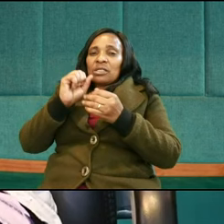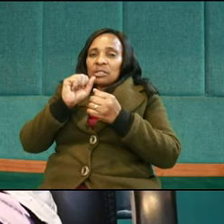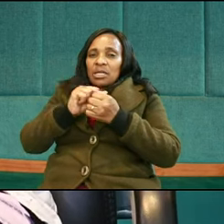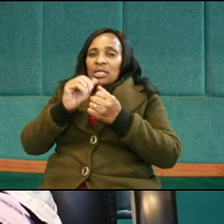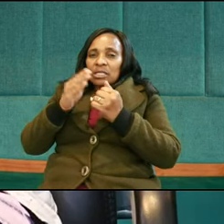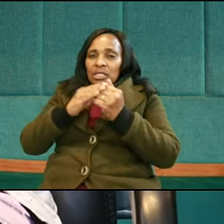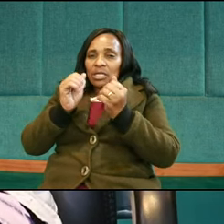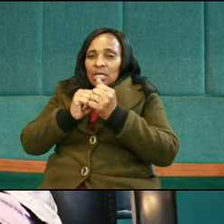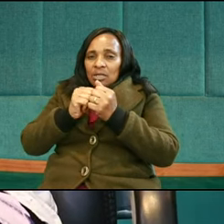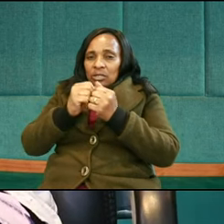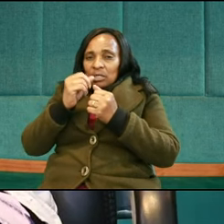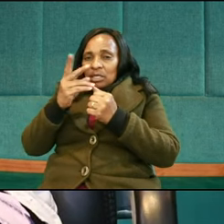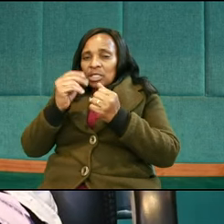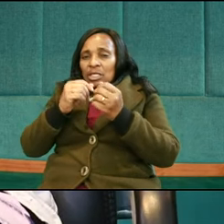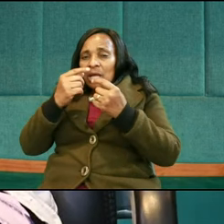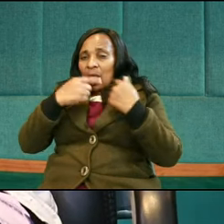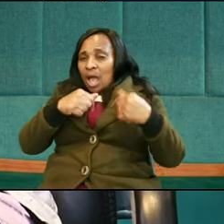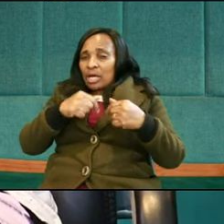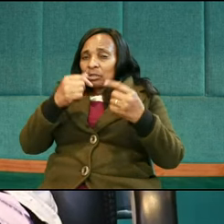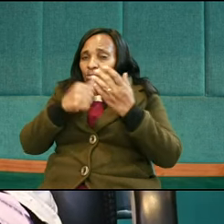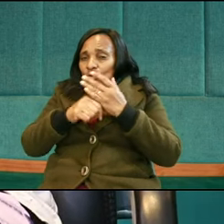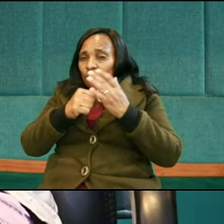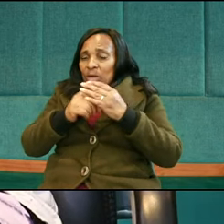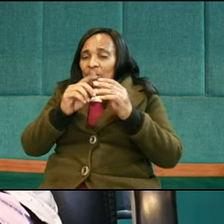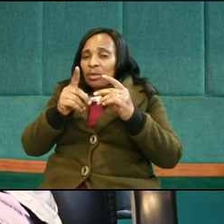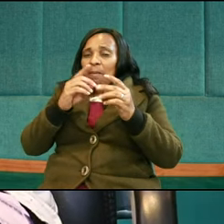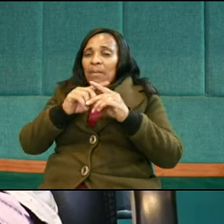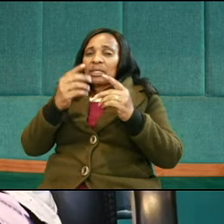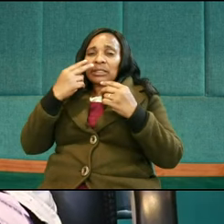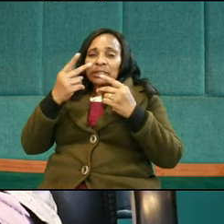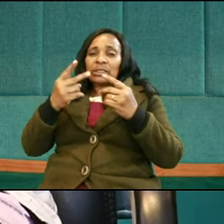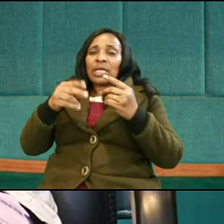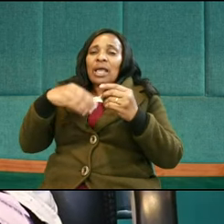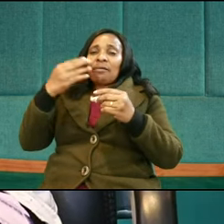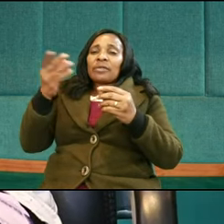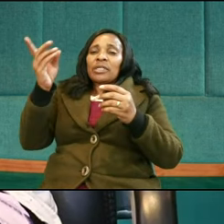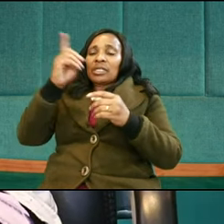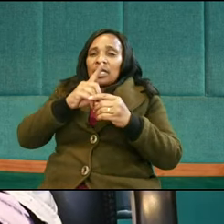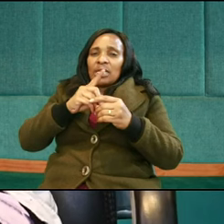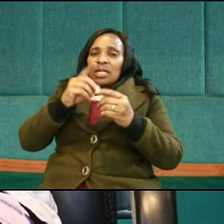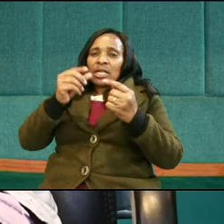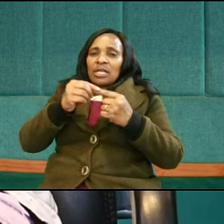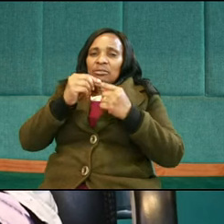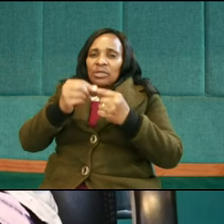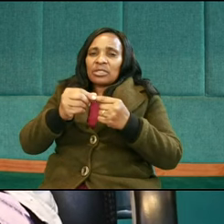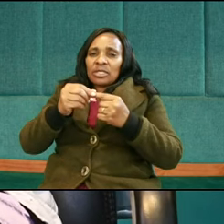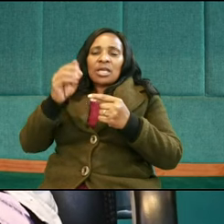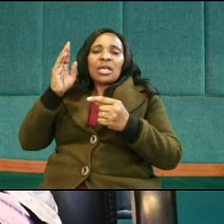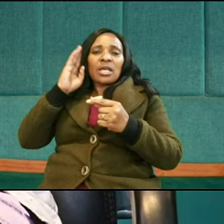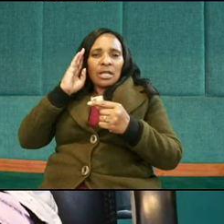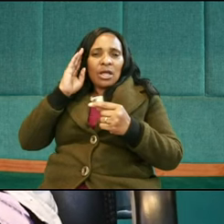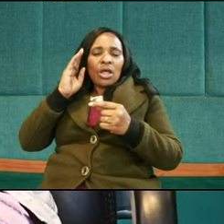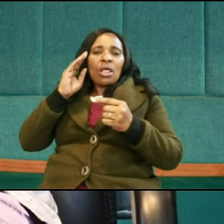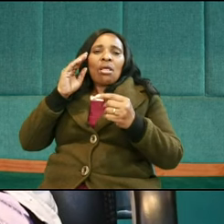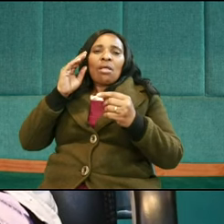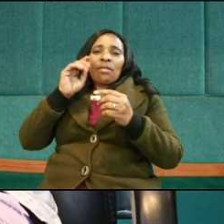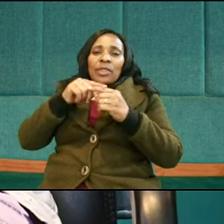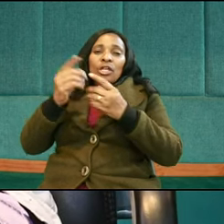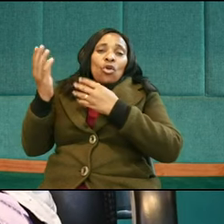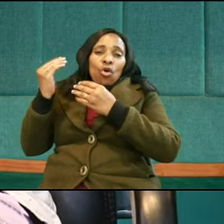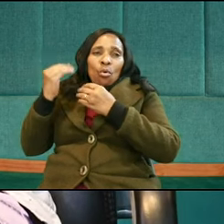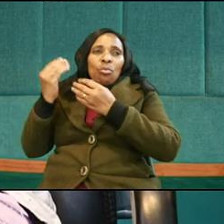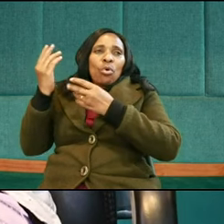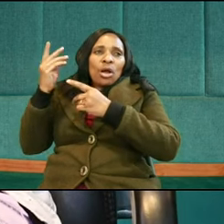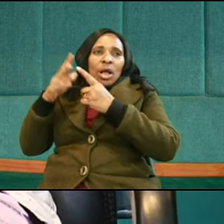your heart envy sinners, but be zealous for the fear of the Lord all the day. For surely there is a hereafter, and your hope will not be cut off."